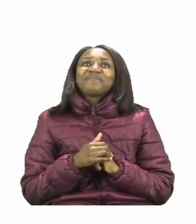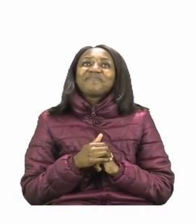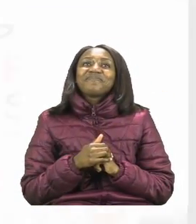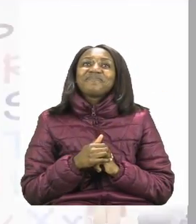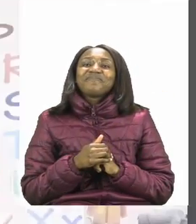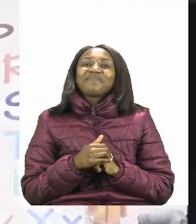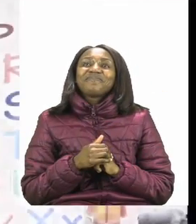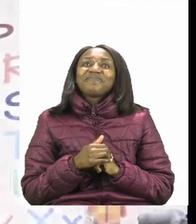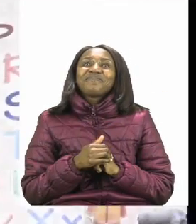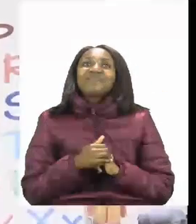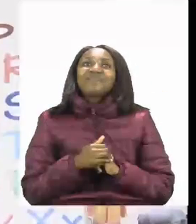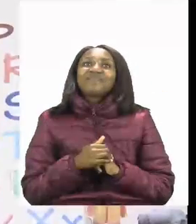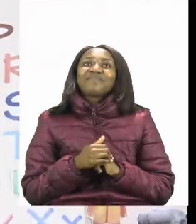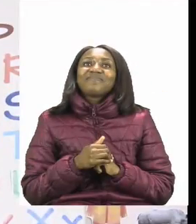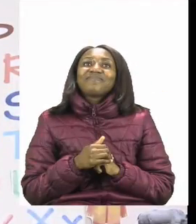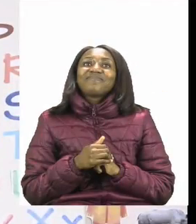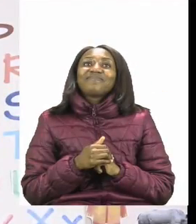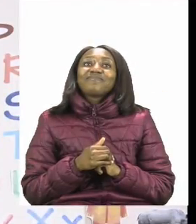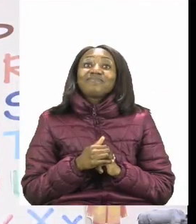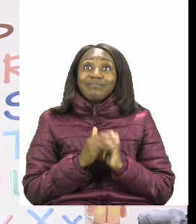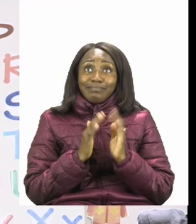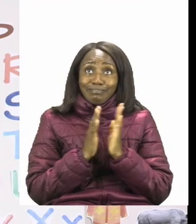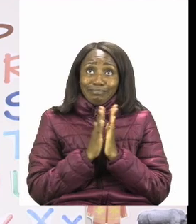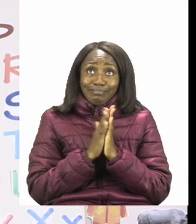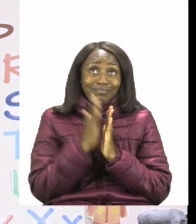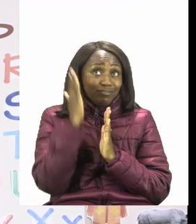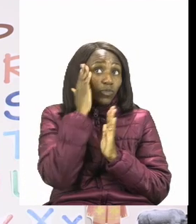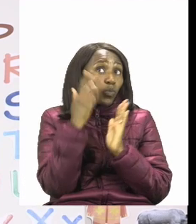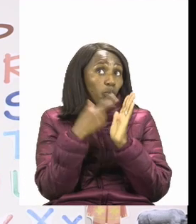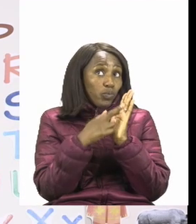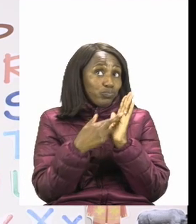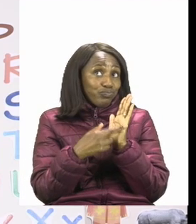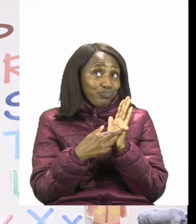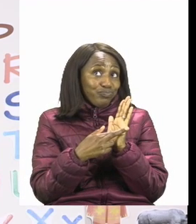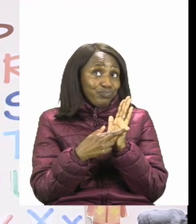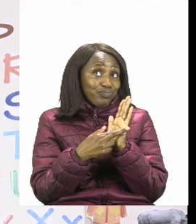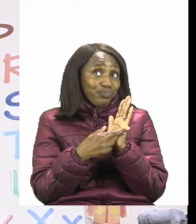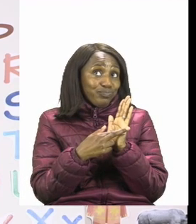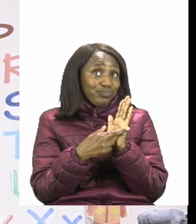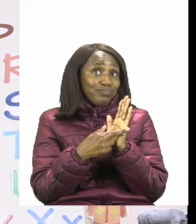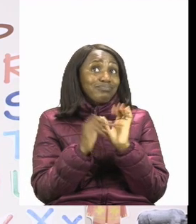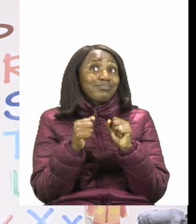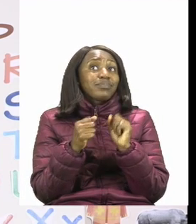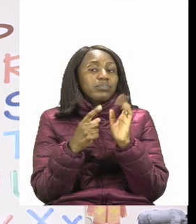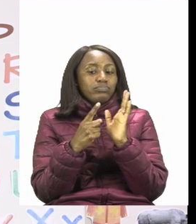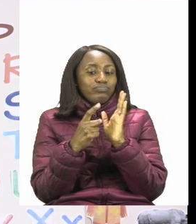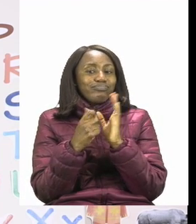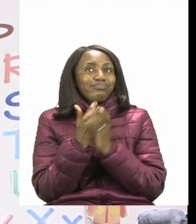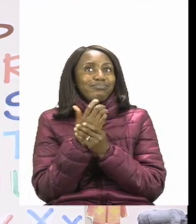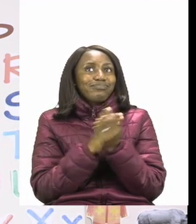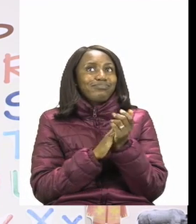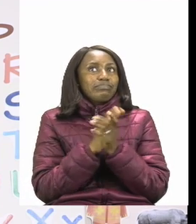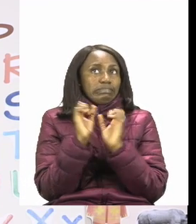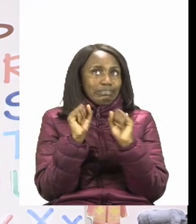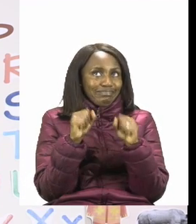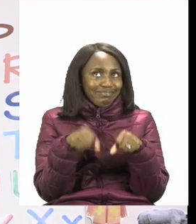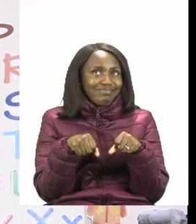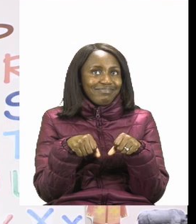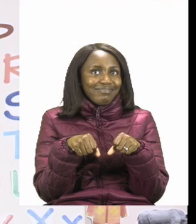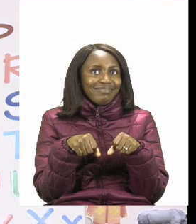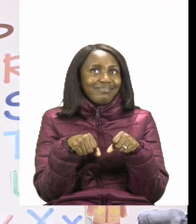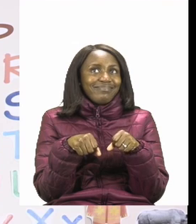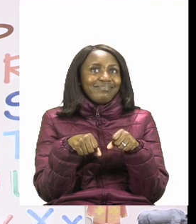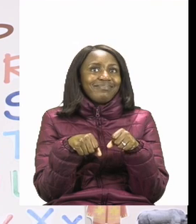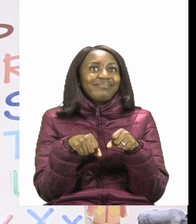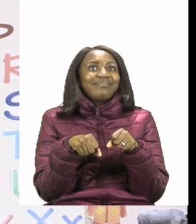safe. And you know that before we do any lessons, we need to sanitize. So let's take